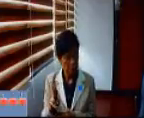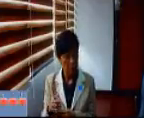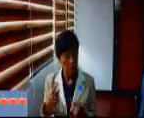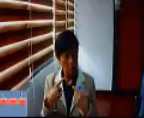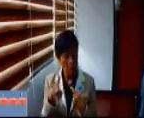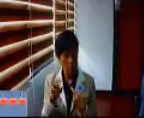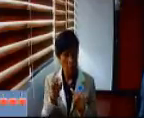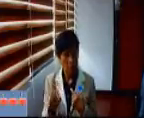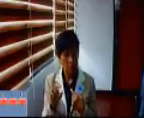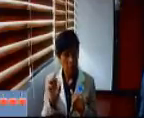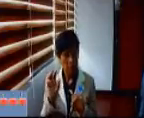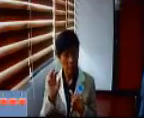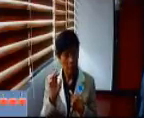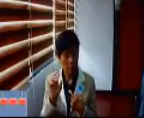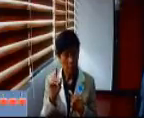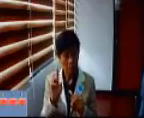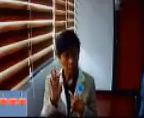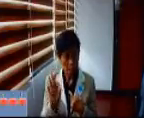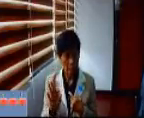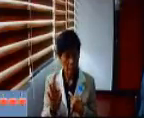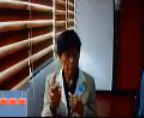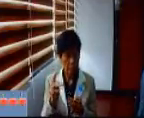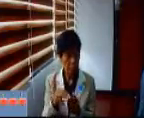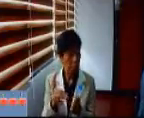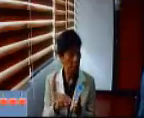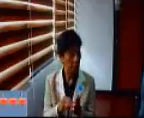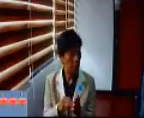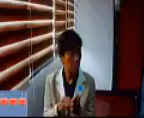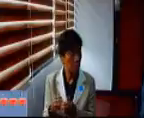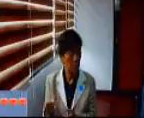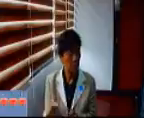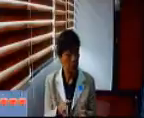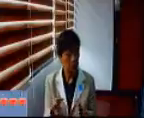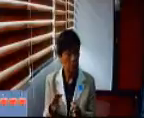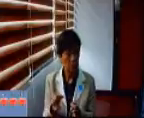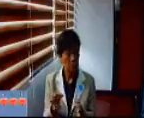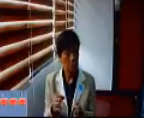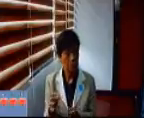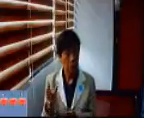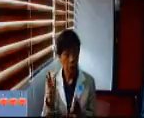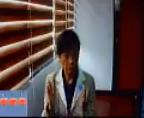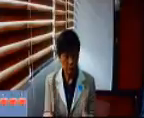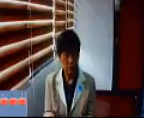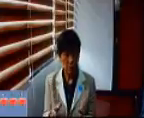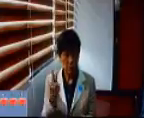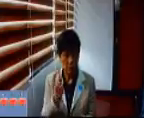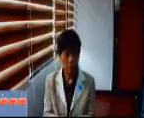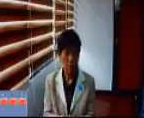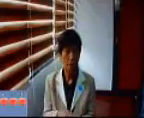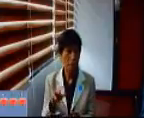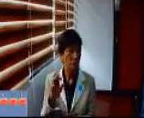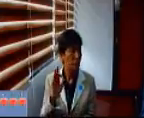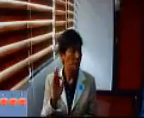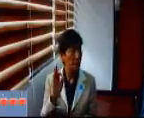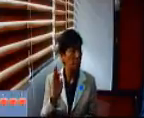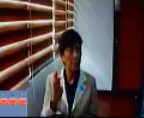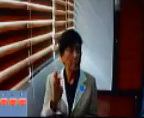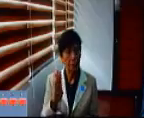1.9 million fisher folks registered in PIFAR right now. 1.9 million.